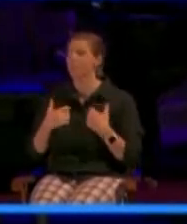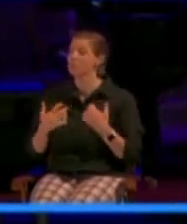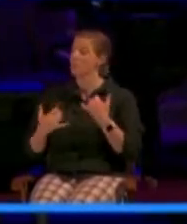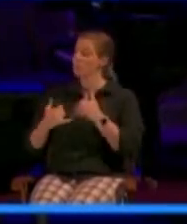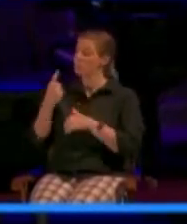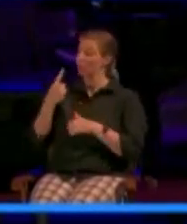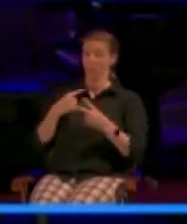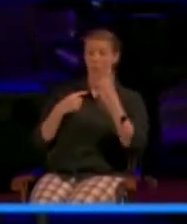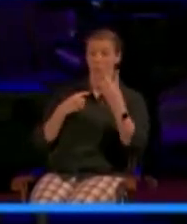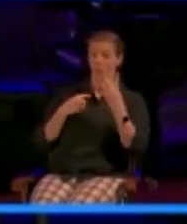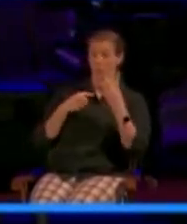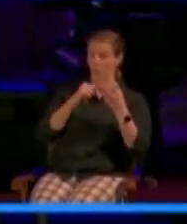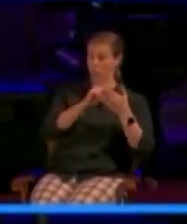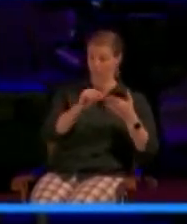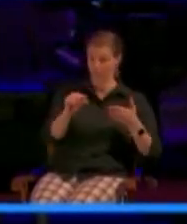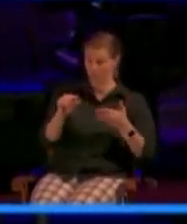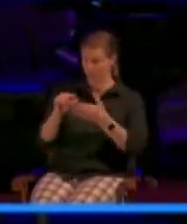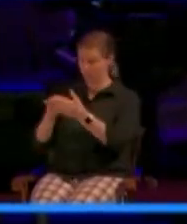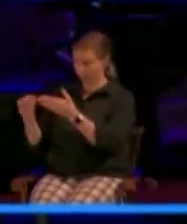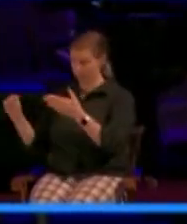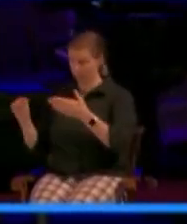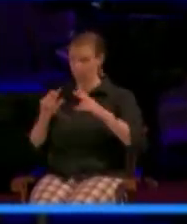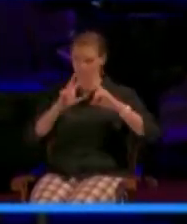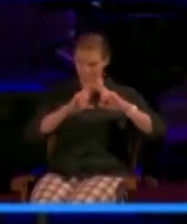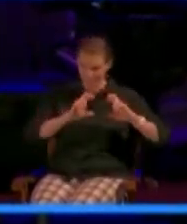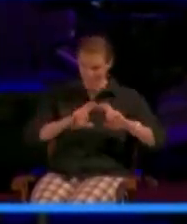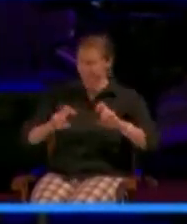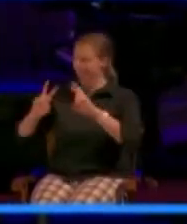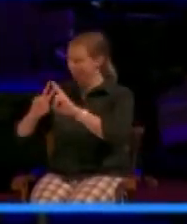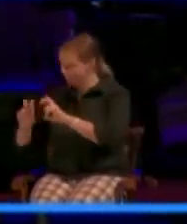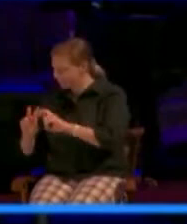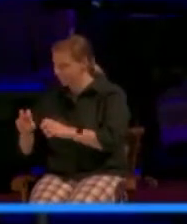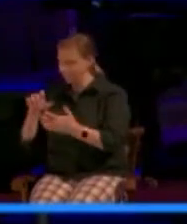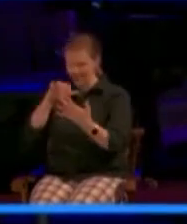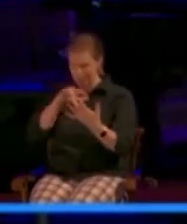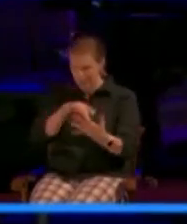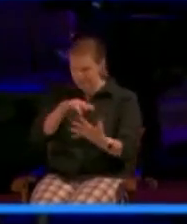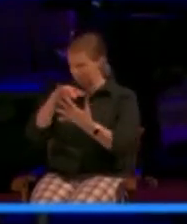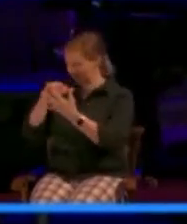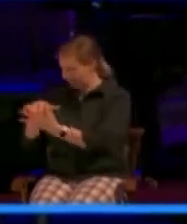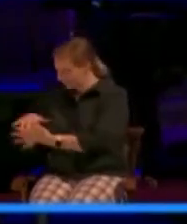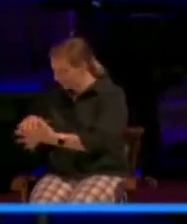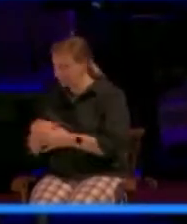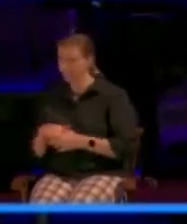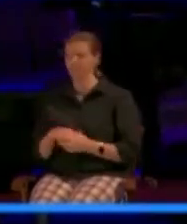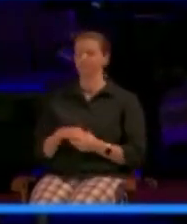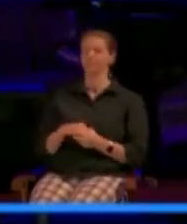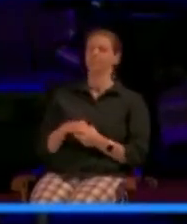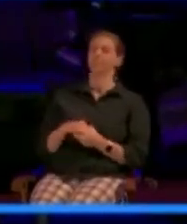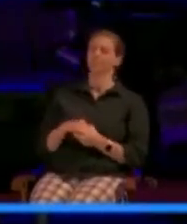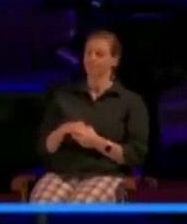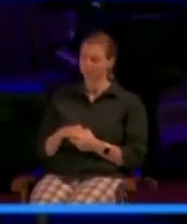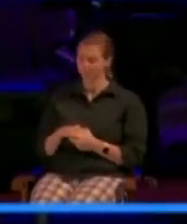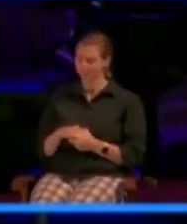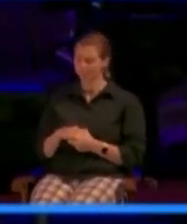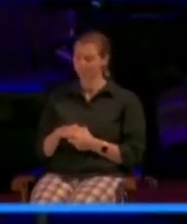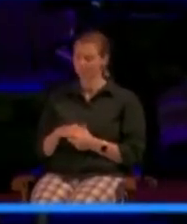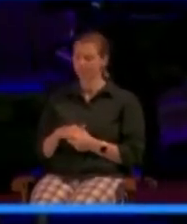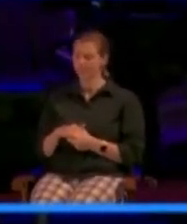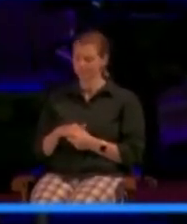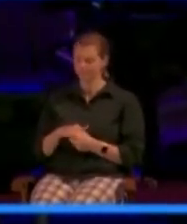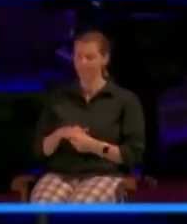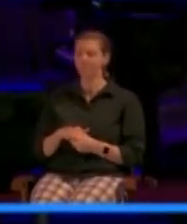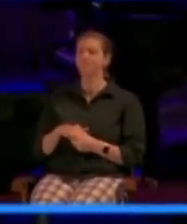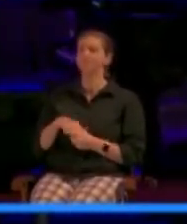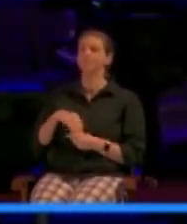is a historical passage. By that I mean it really actually took place. Jesus is going to convey it to us in about five verses,